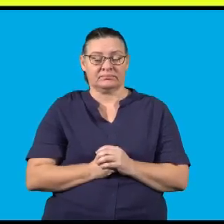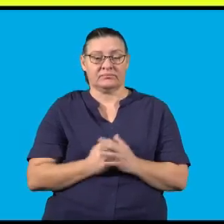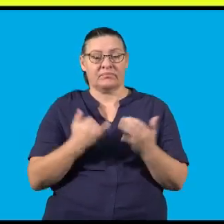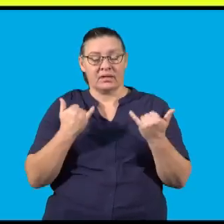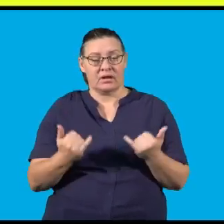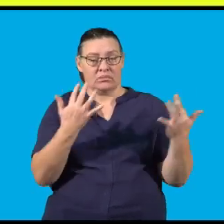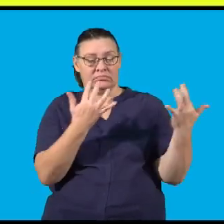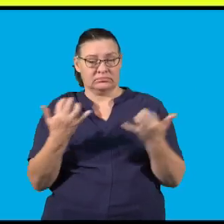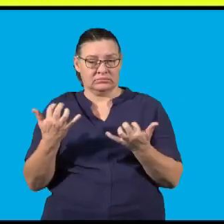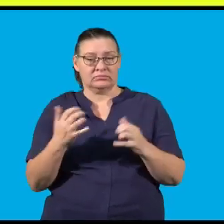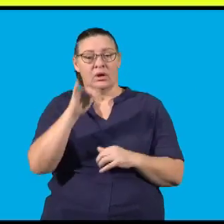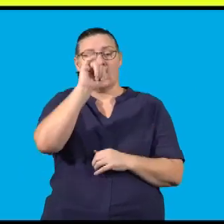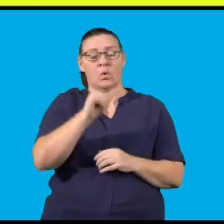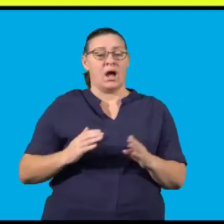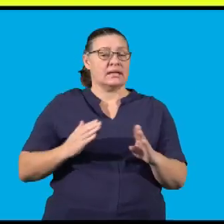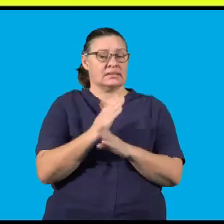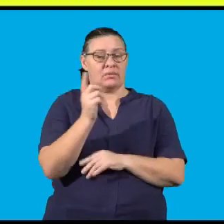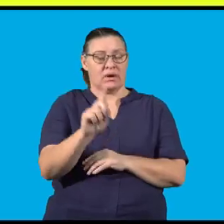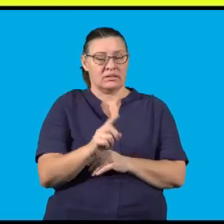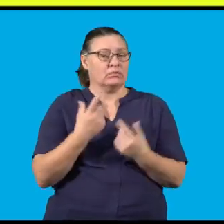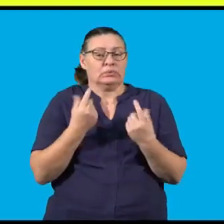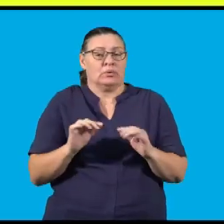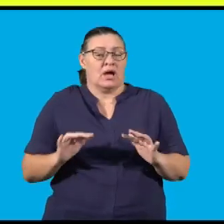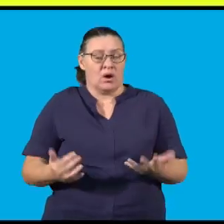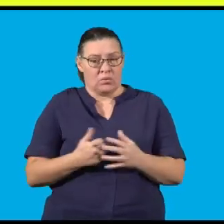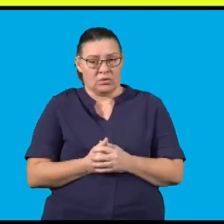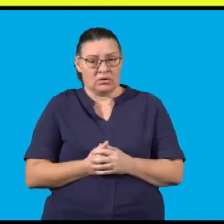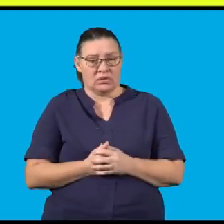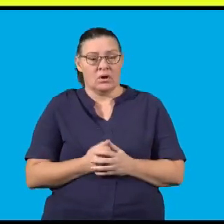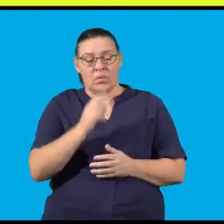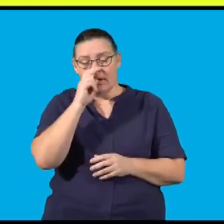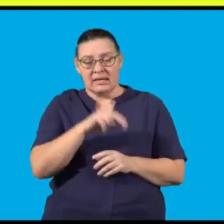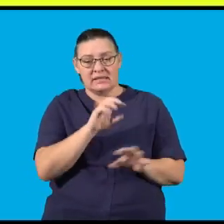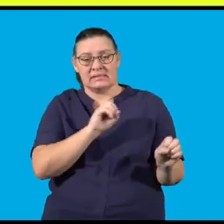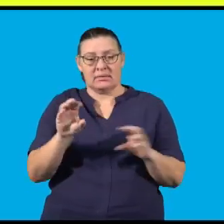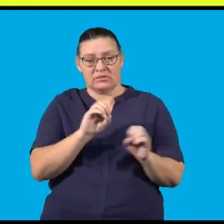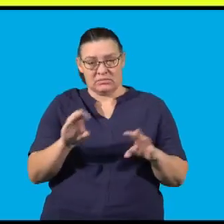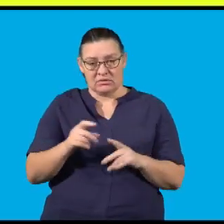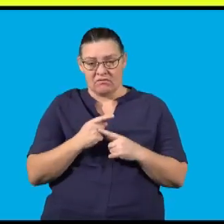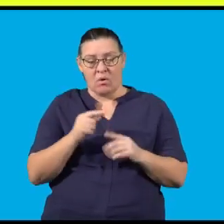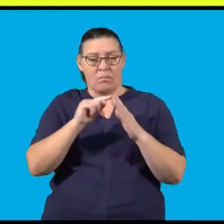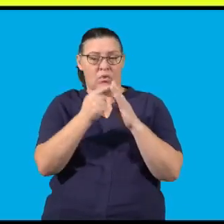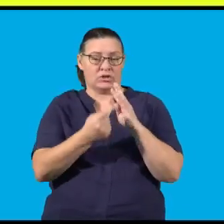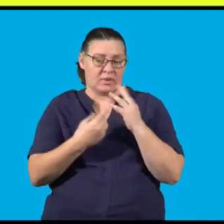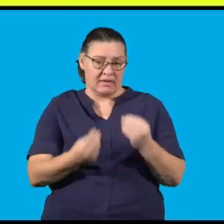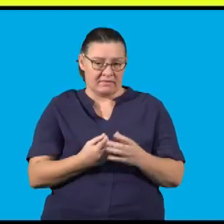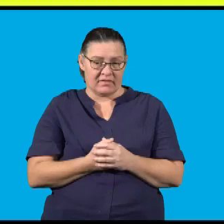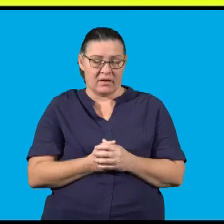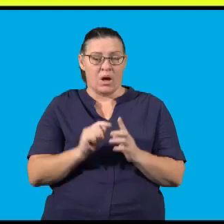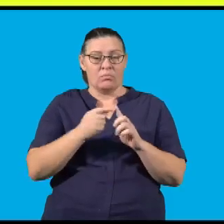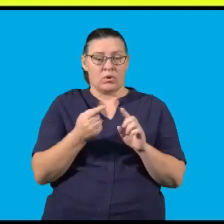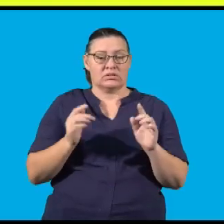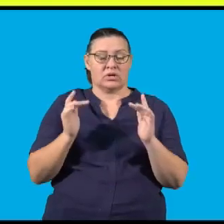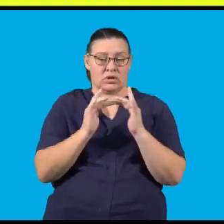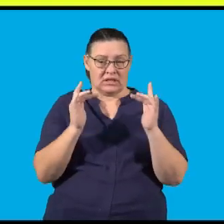We now need to work out what the y-intercept is, and how do we do that? Well, we need to substitute the point that we've got. So we've got the point